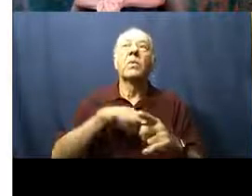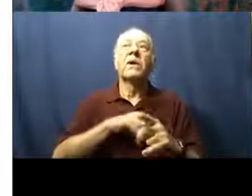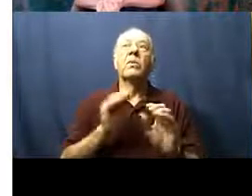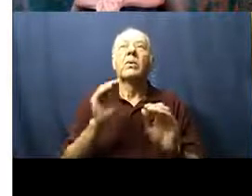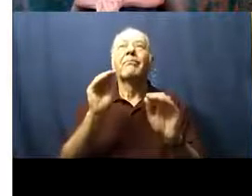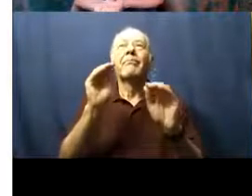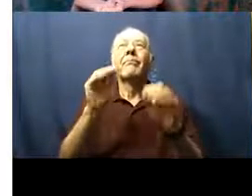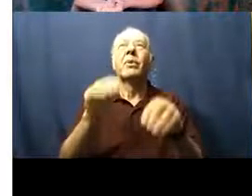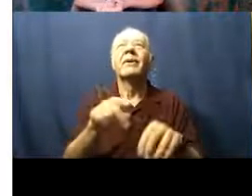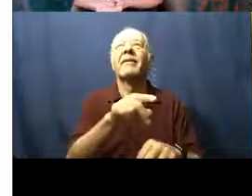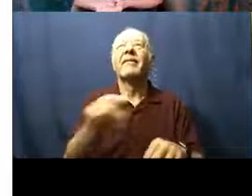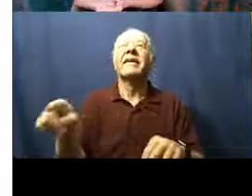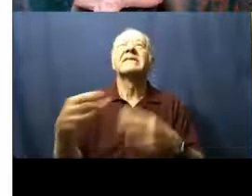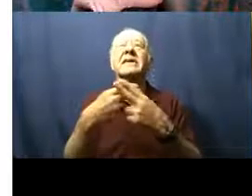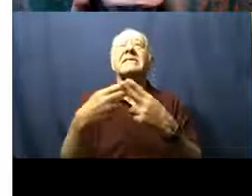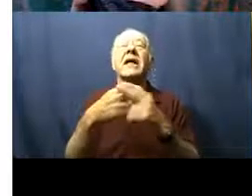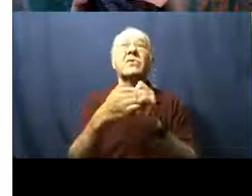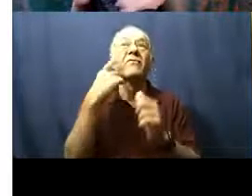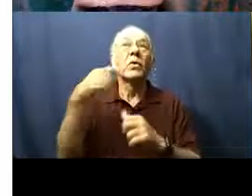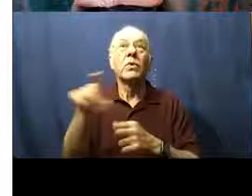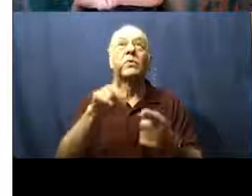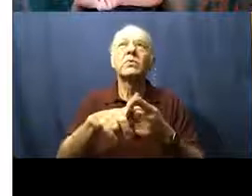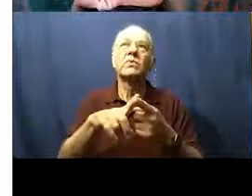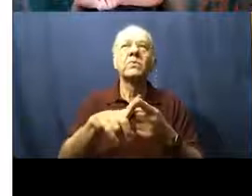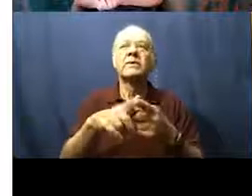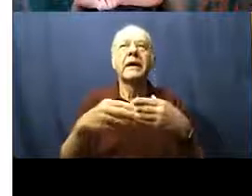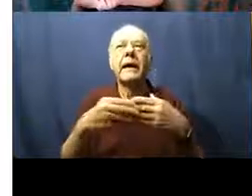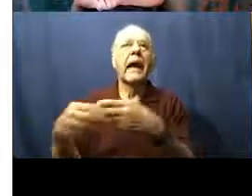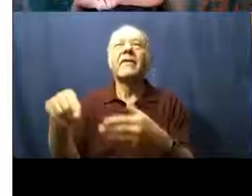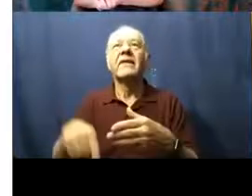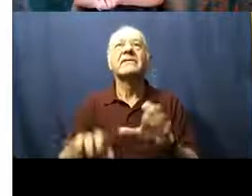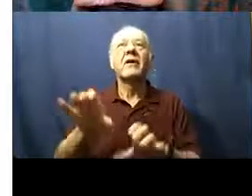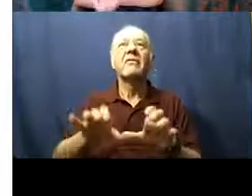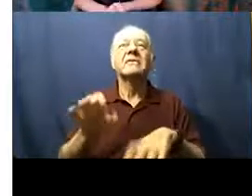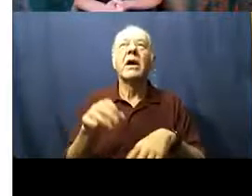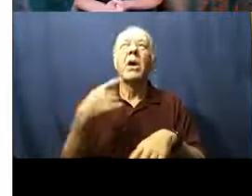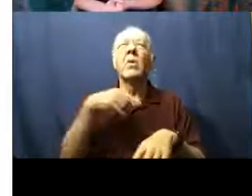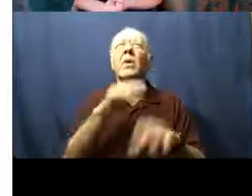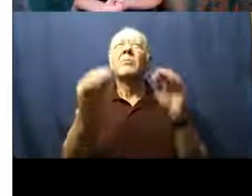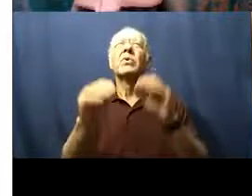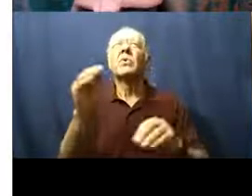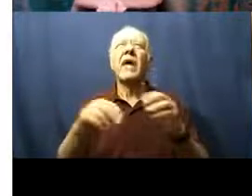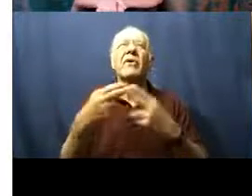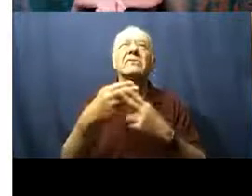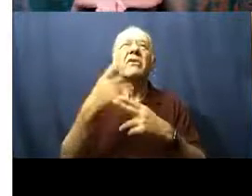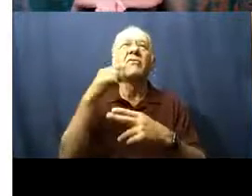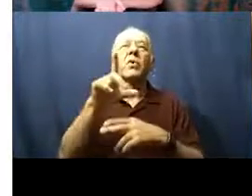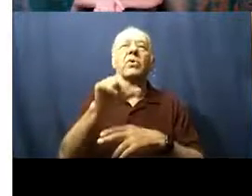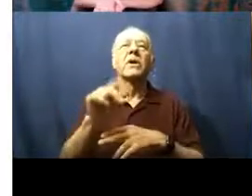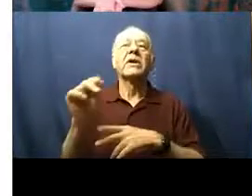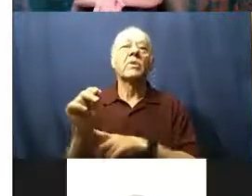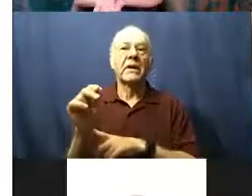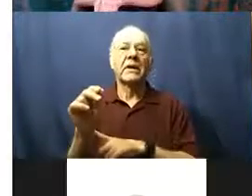these slides together for you to kind of guide this conversation, we put together a slide for